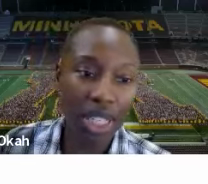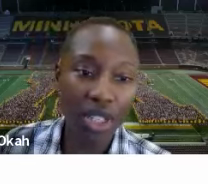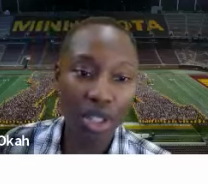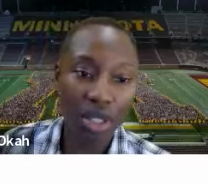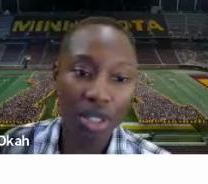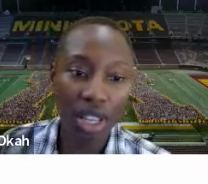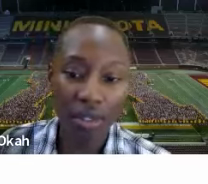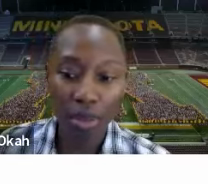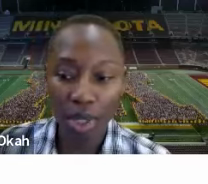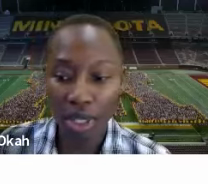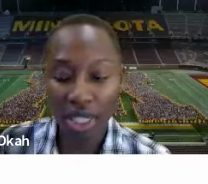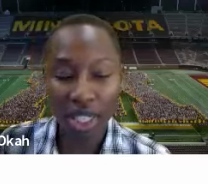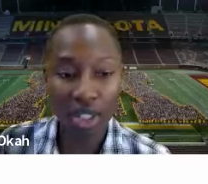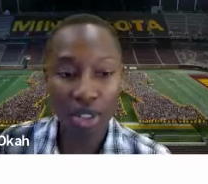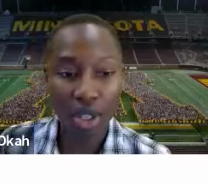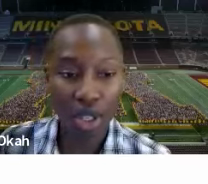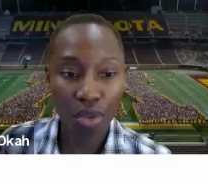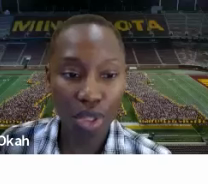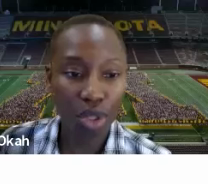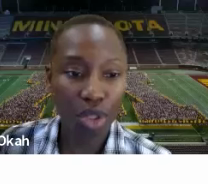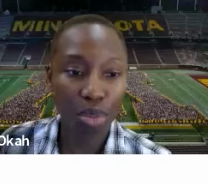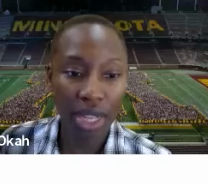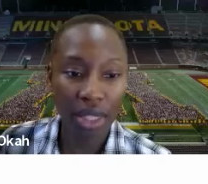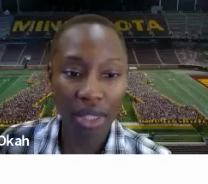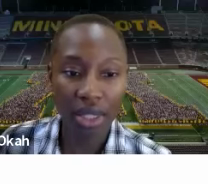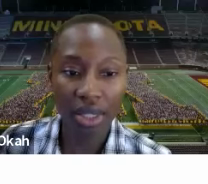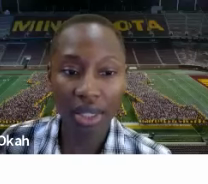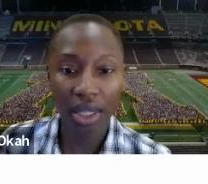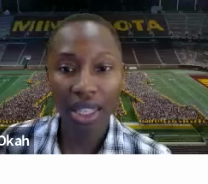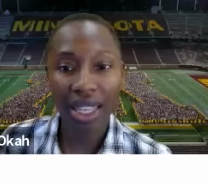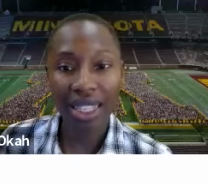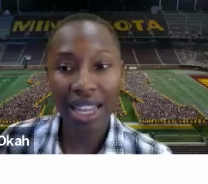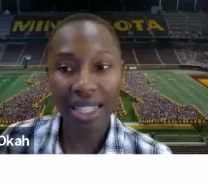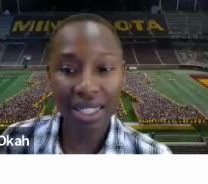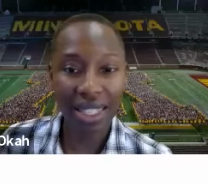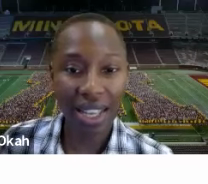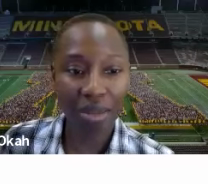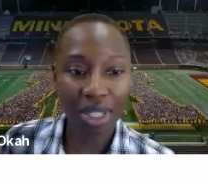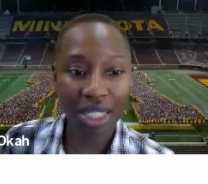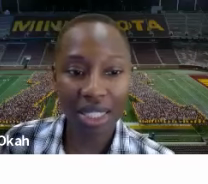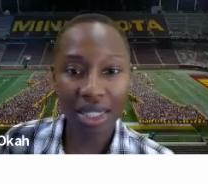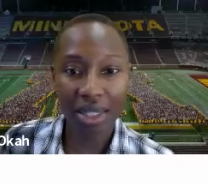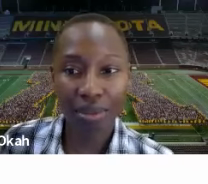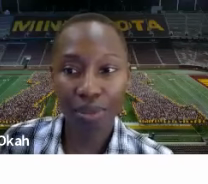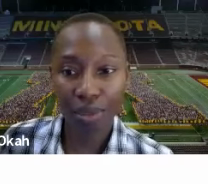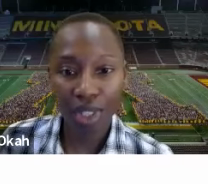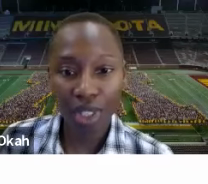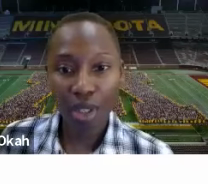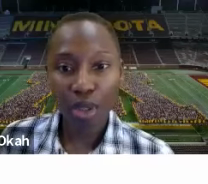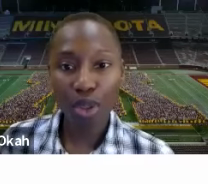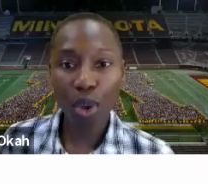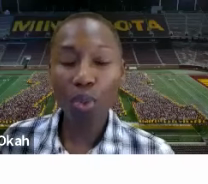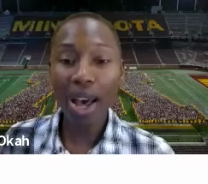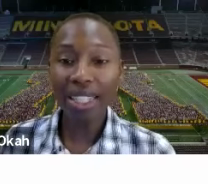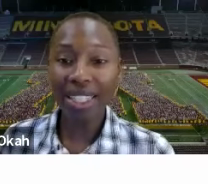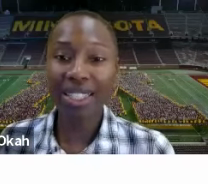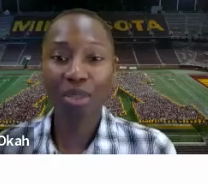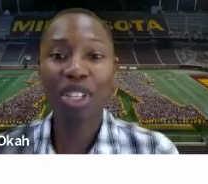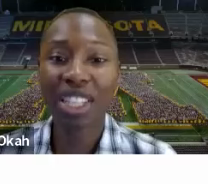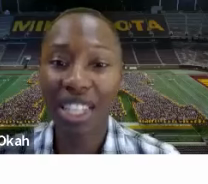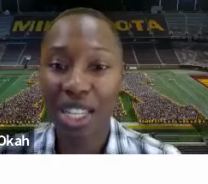and limitations of community engaged research practices. Next slide, please. So